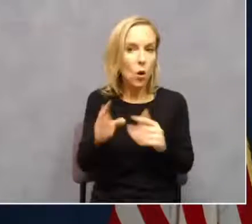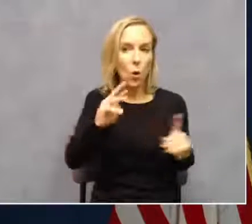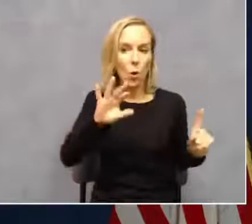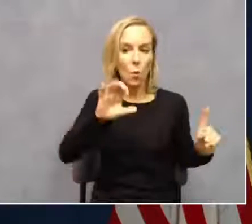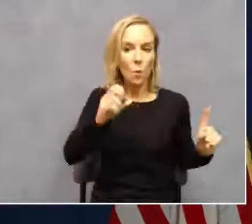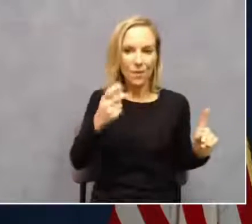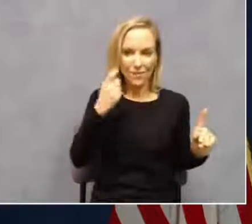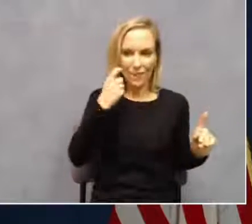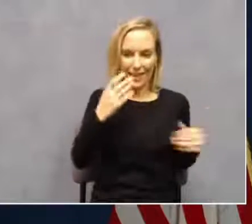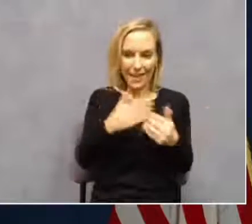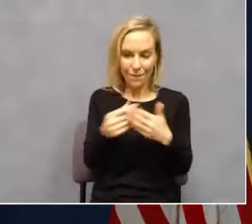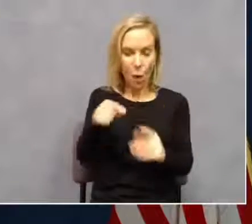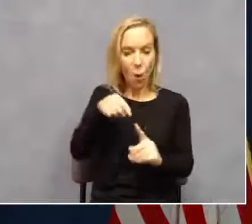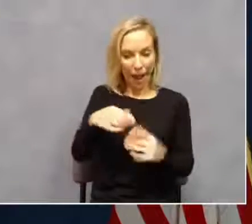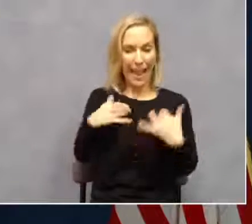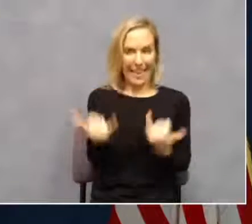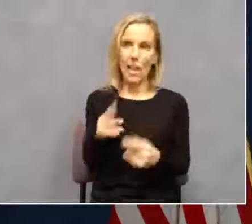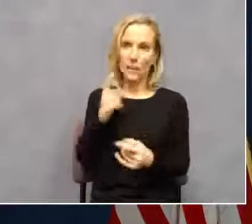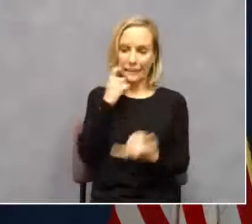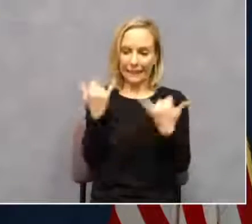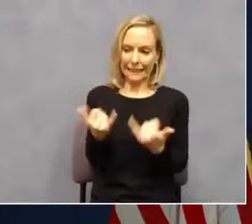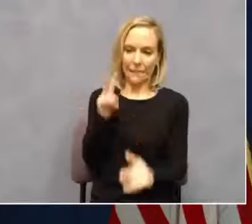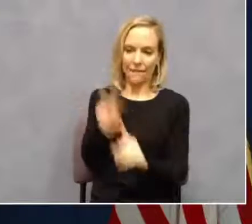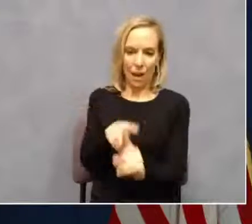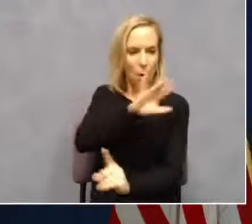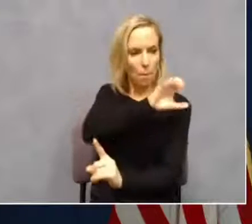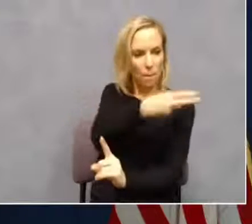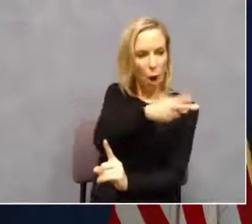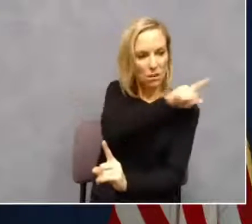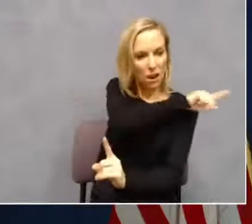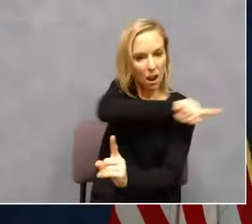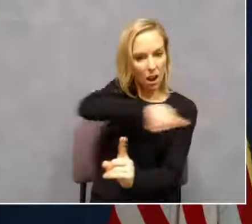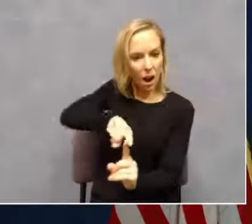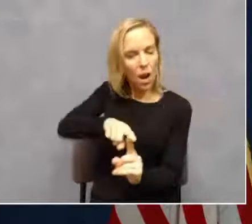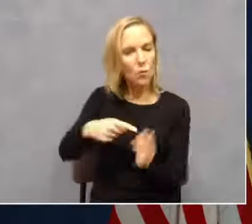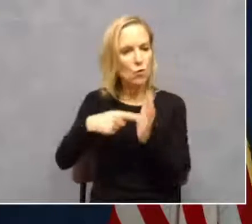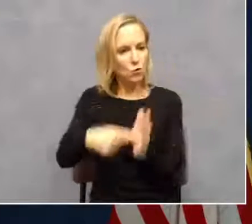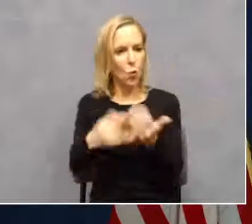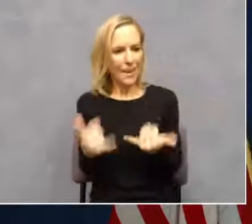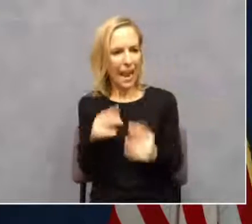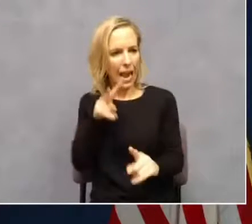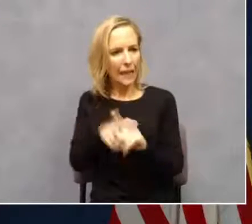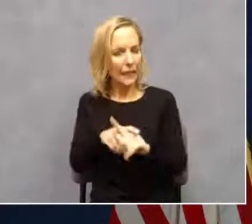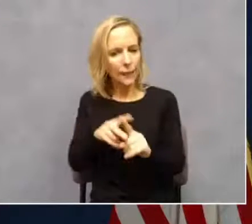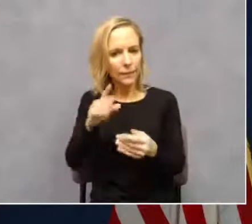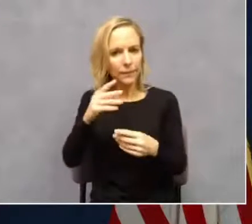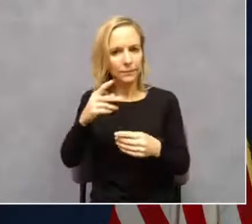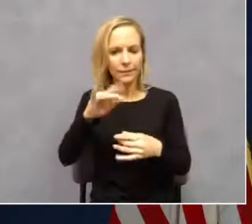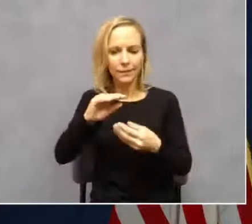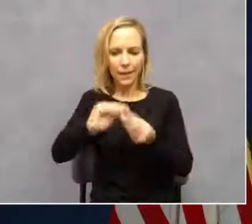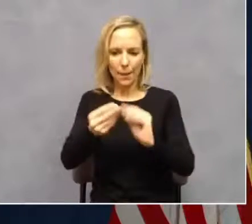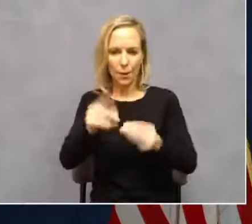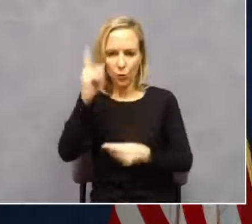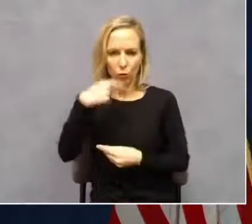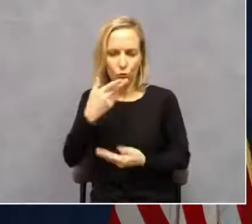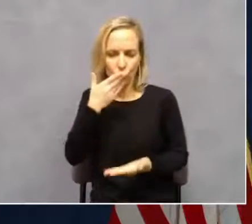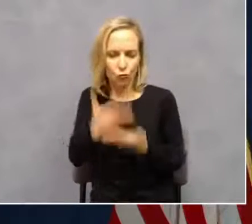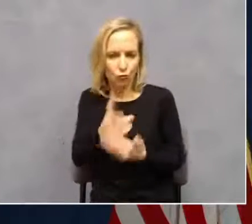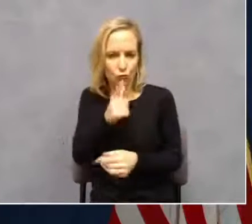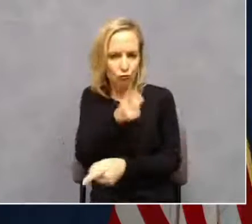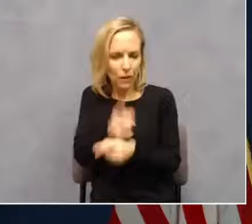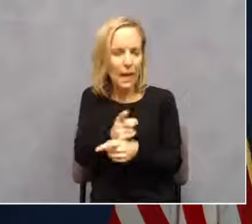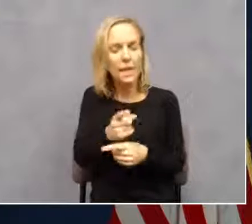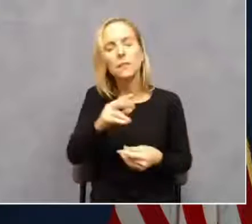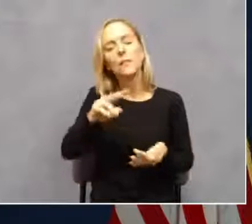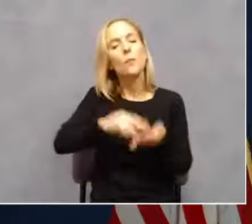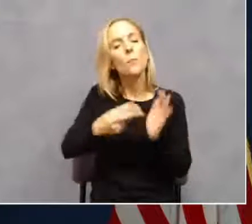to work on them. But we will want feedback from people and from offices about what absolutely has to be there for in-person. And